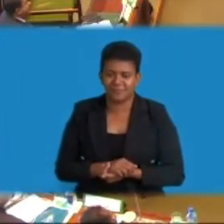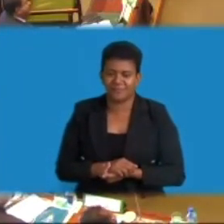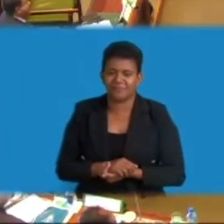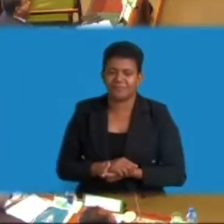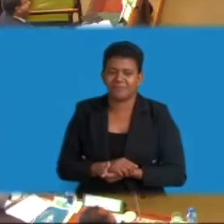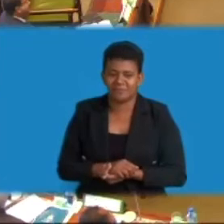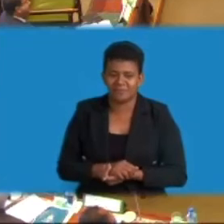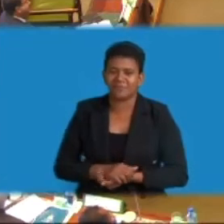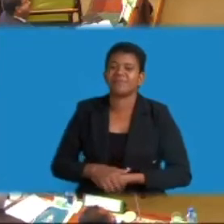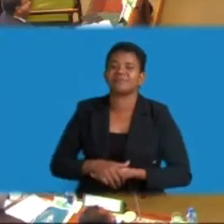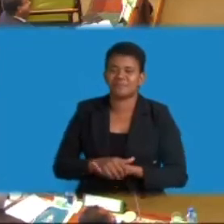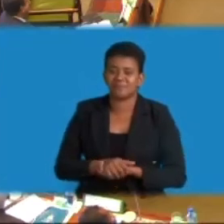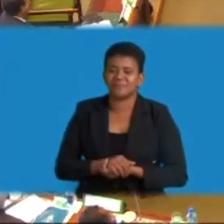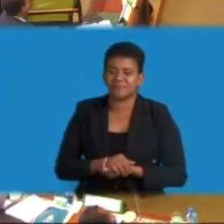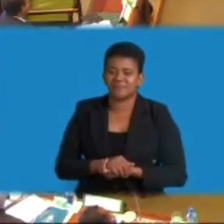Let me